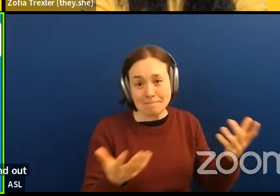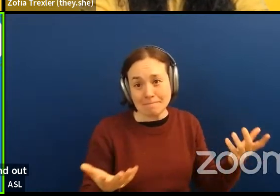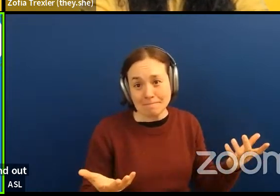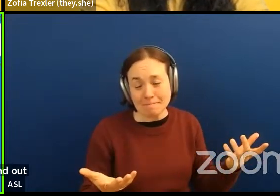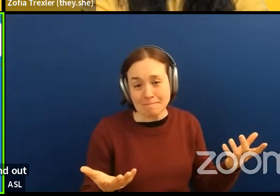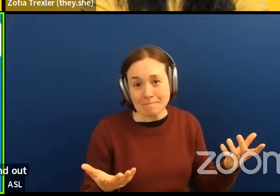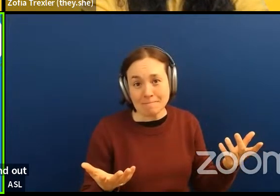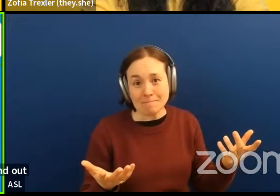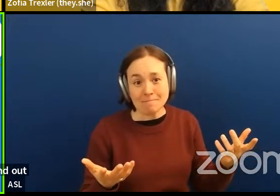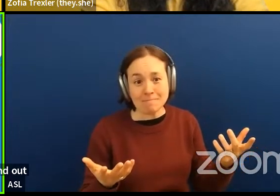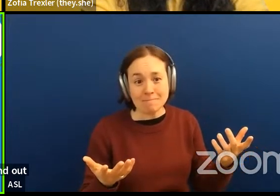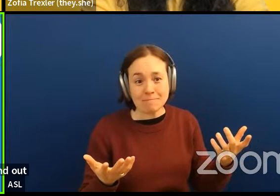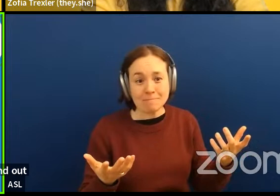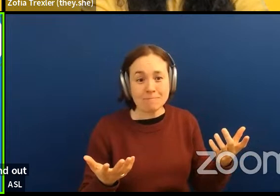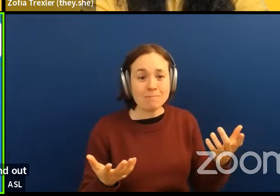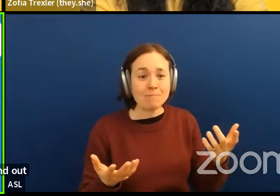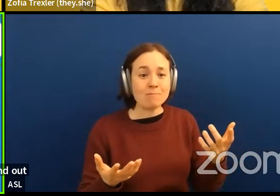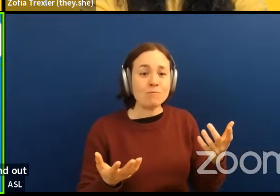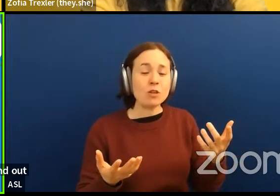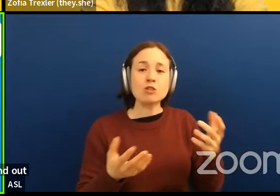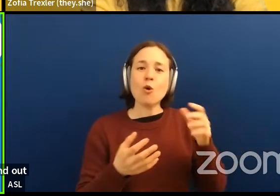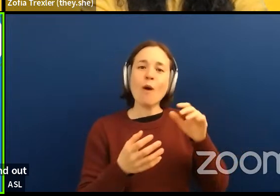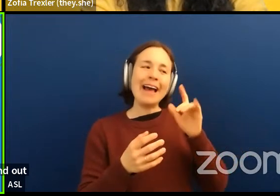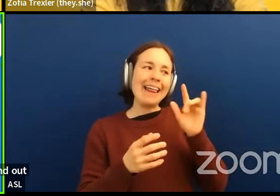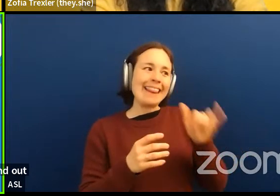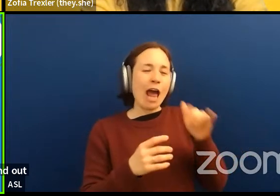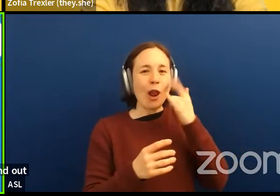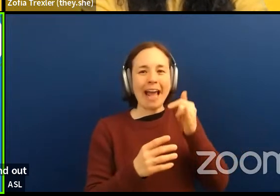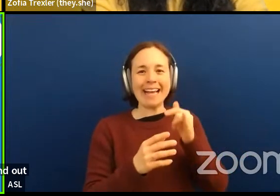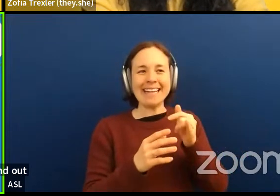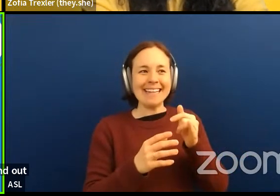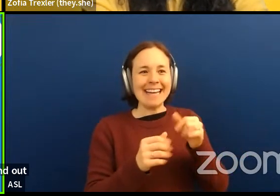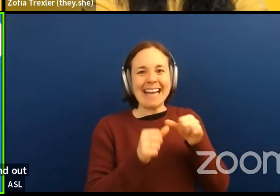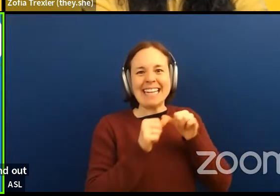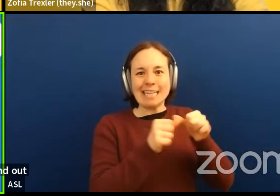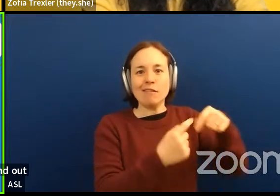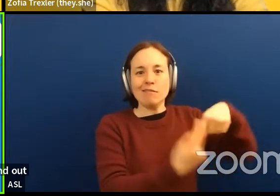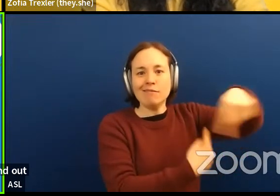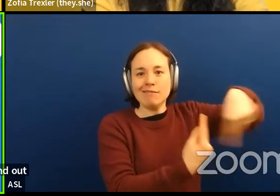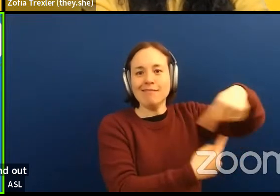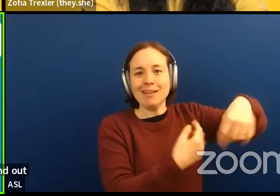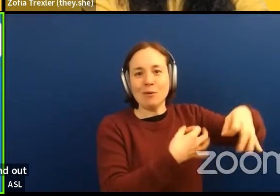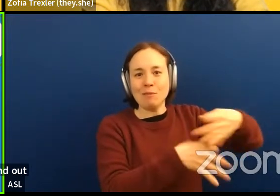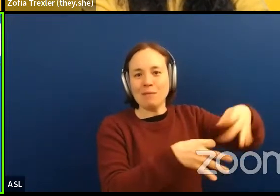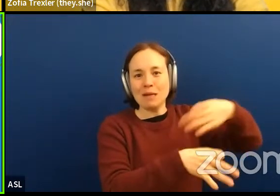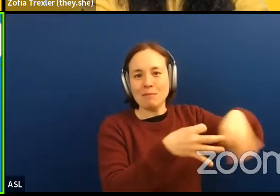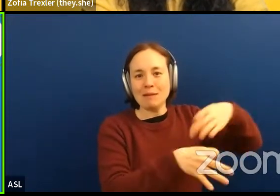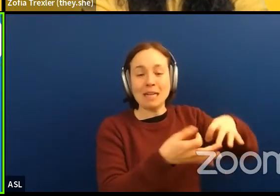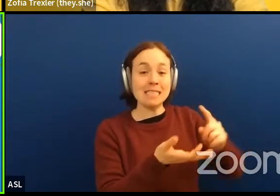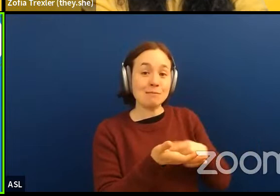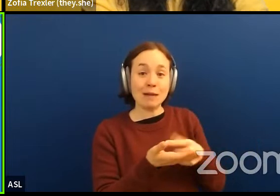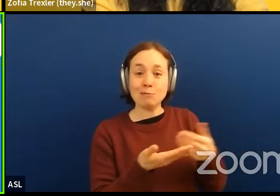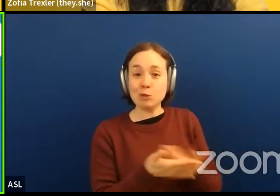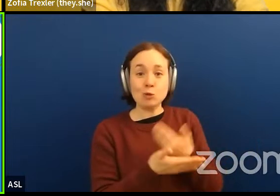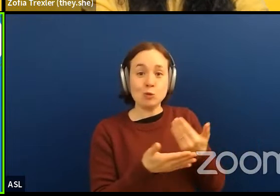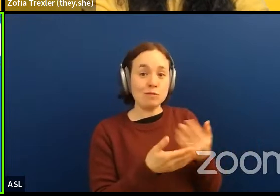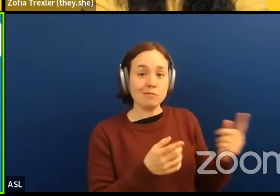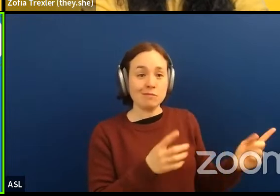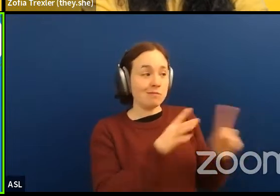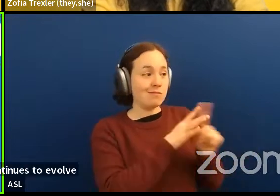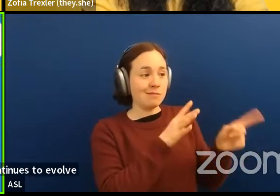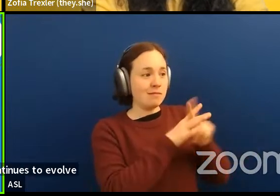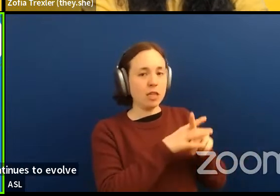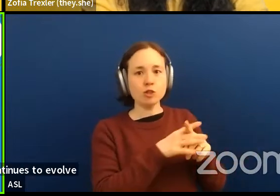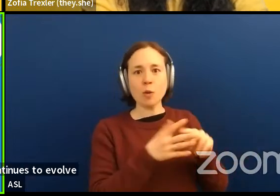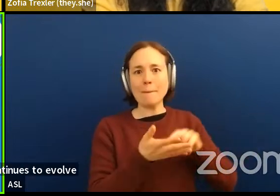The door can tend to revolve quite often. So we get new advocates. So some advocates may